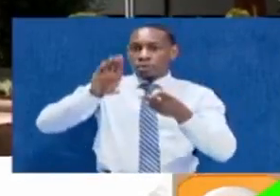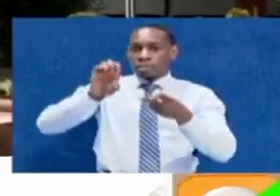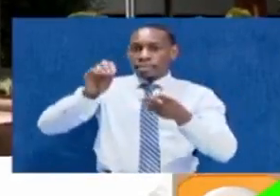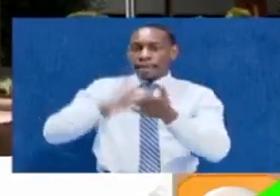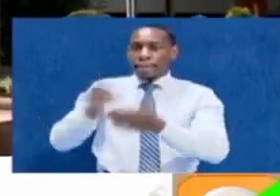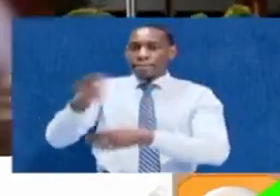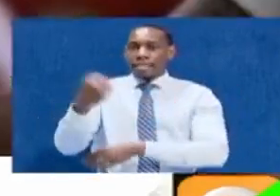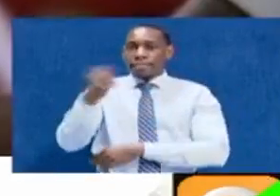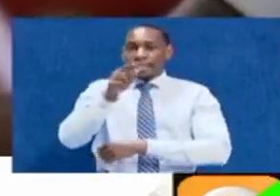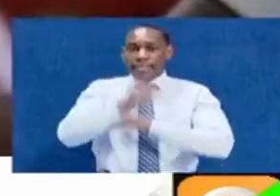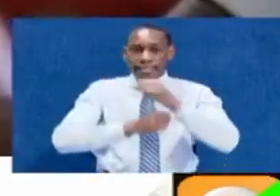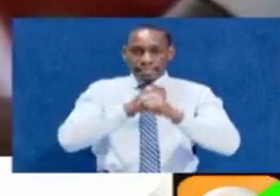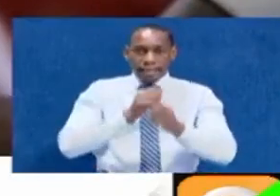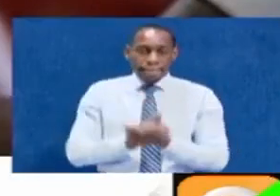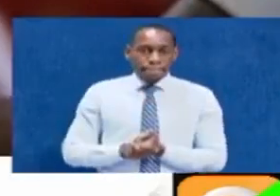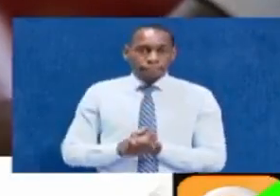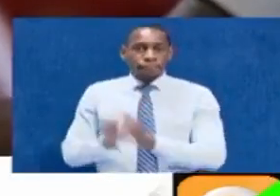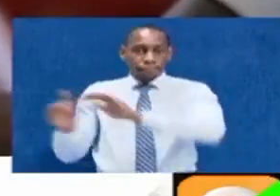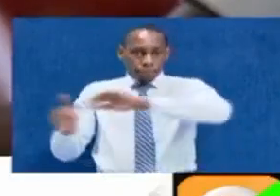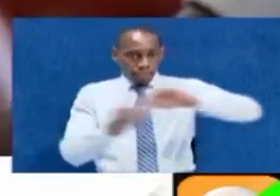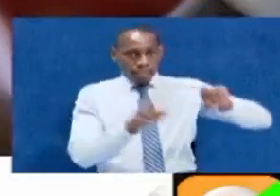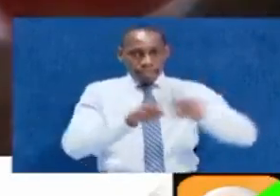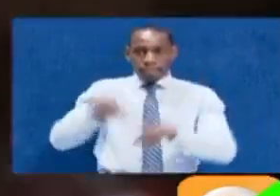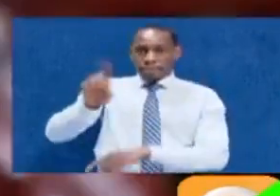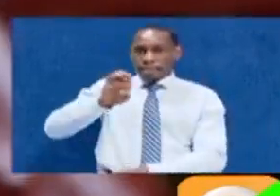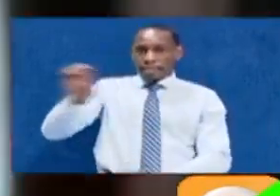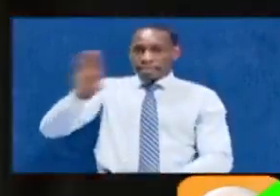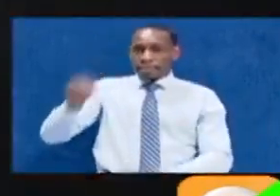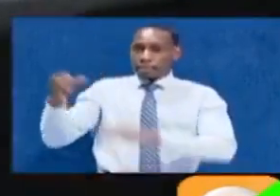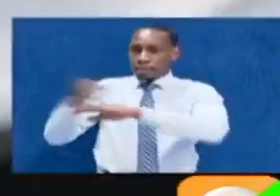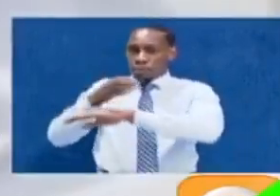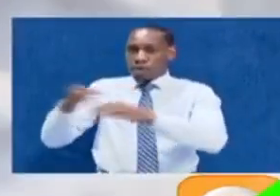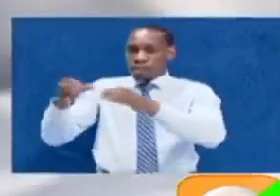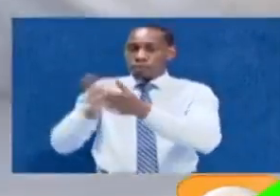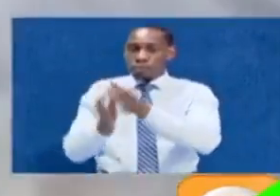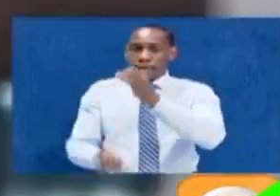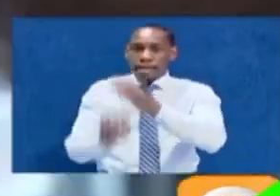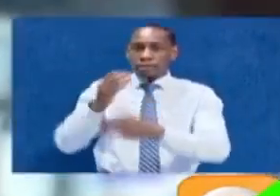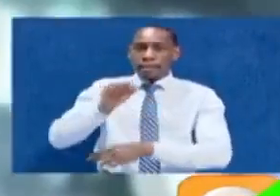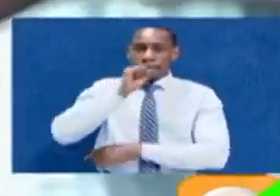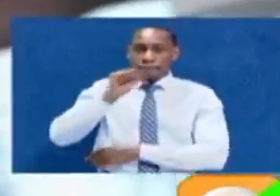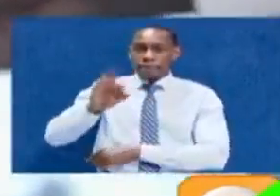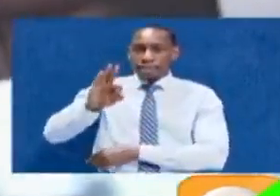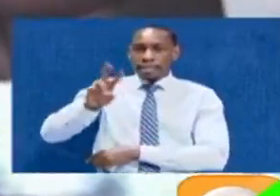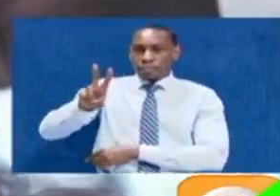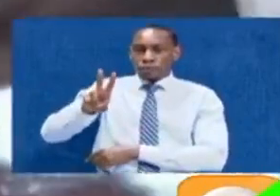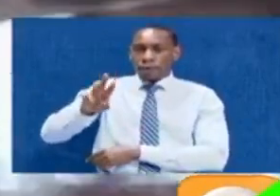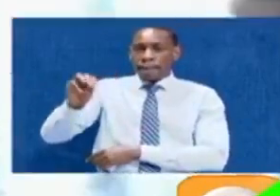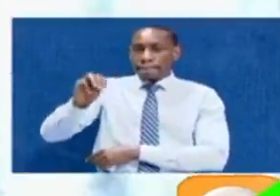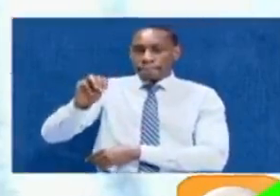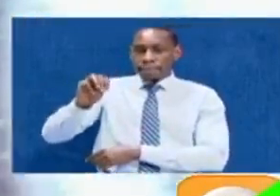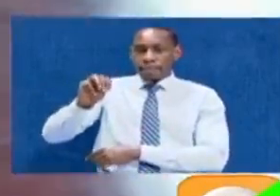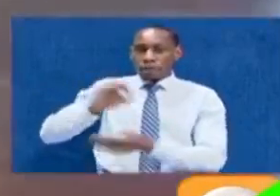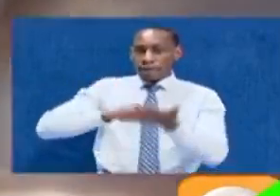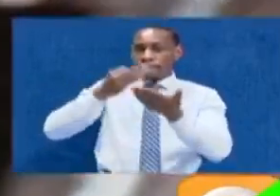in May this year. Still in Nairobi, East African Breweries Limited has launched a 532 million